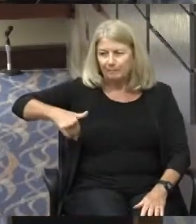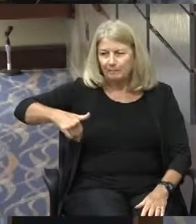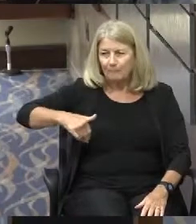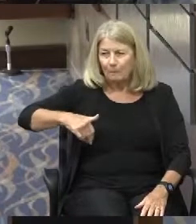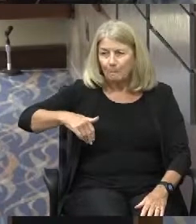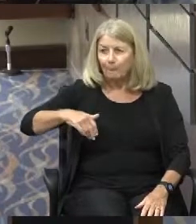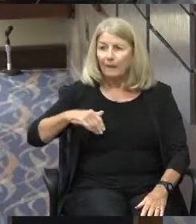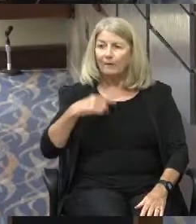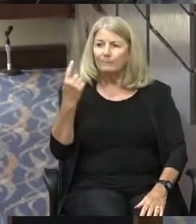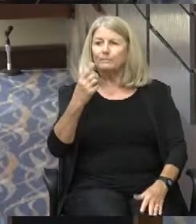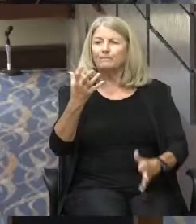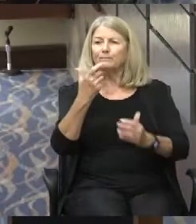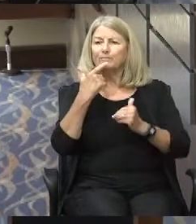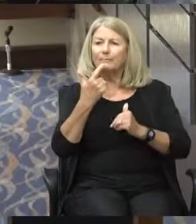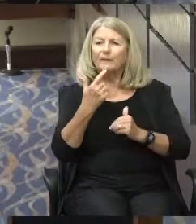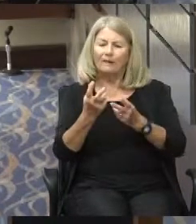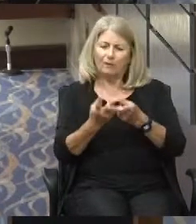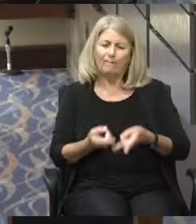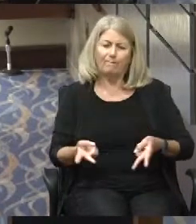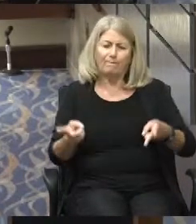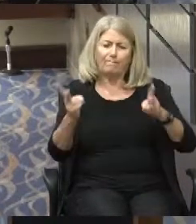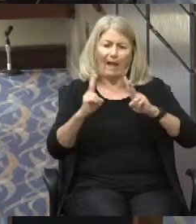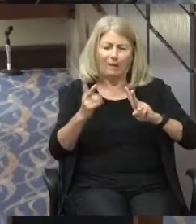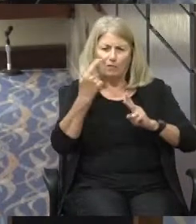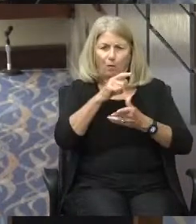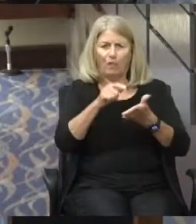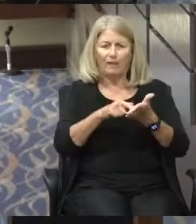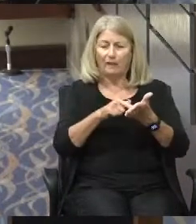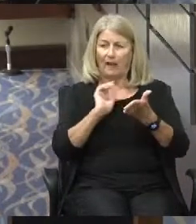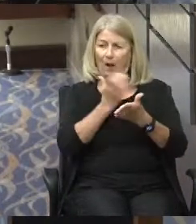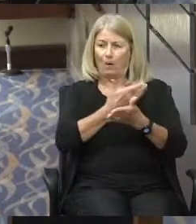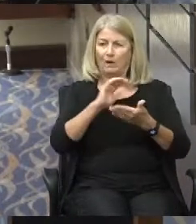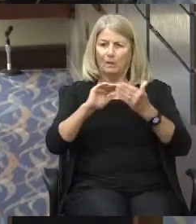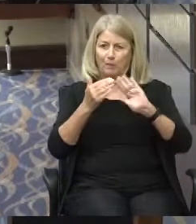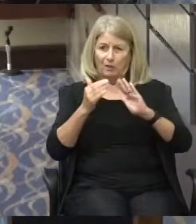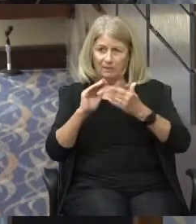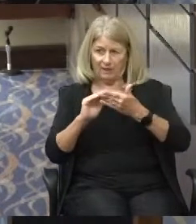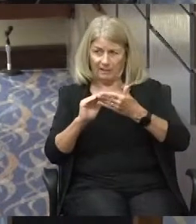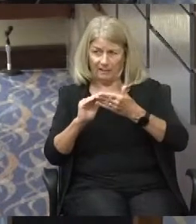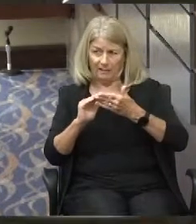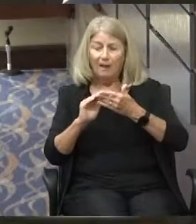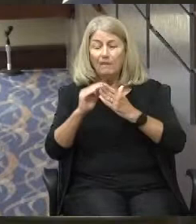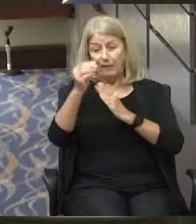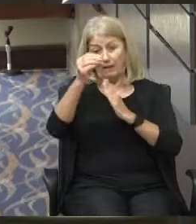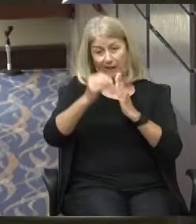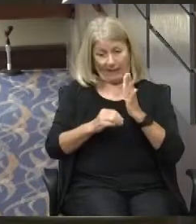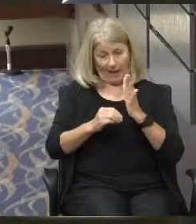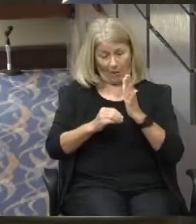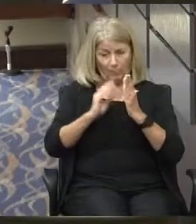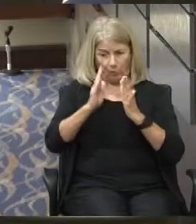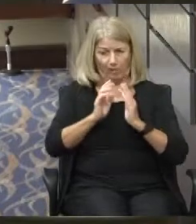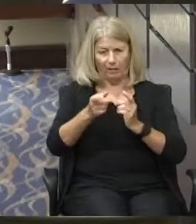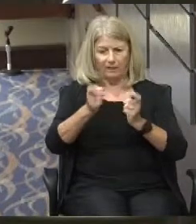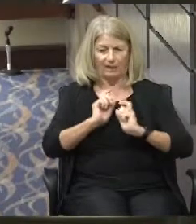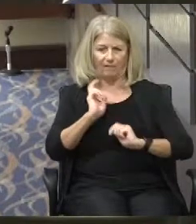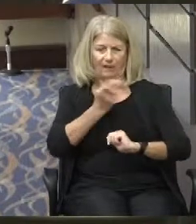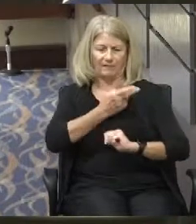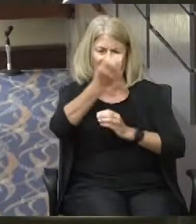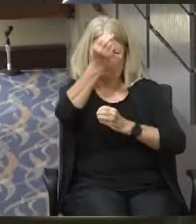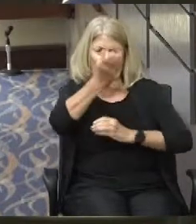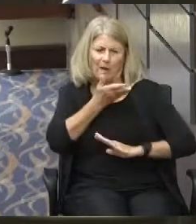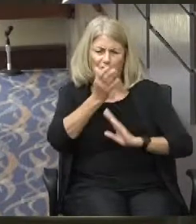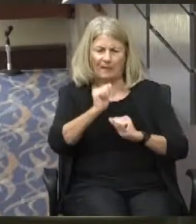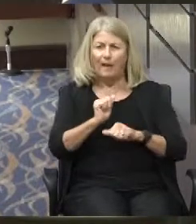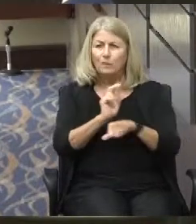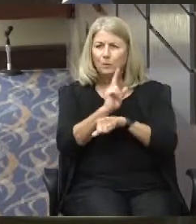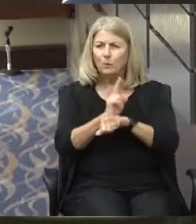to highlight the value that this provides to our community. And like filling out a census, this gives us data that we can use for years to come and is incredibly